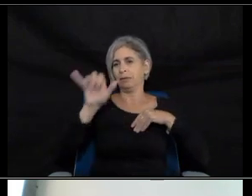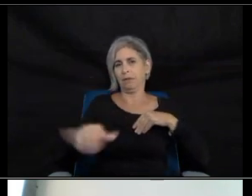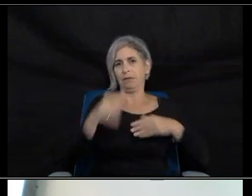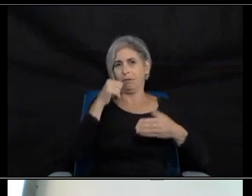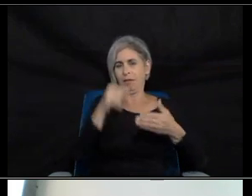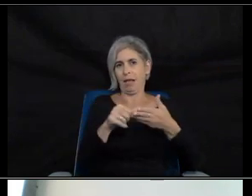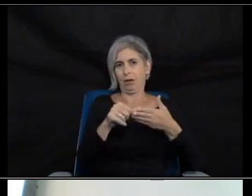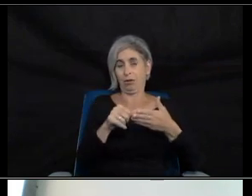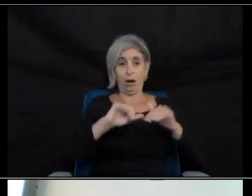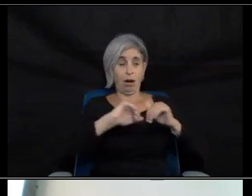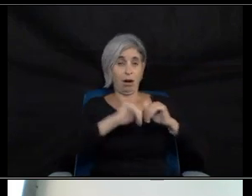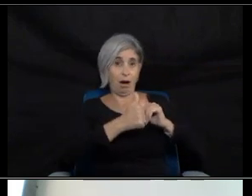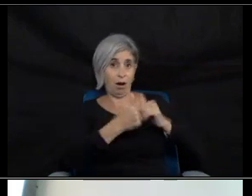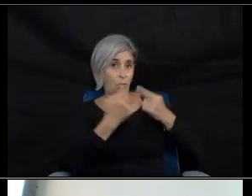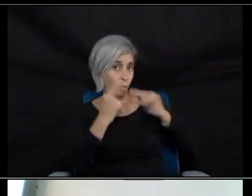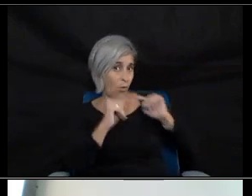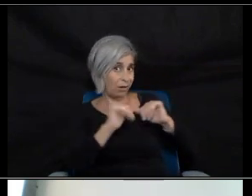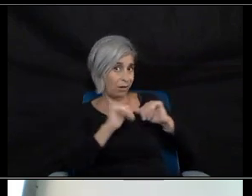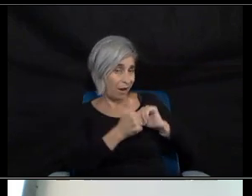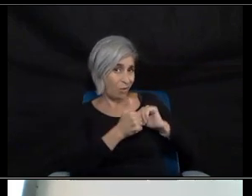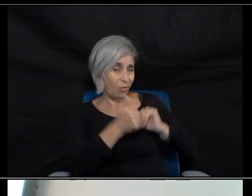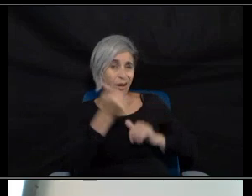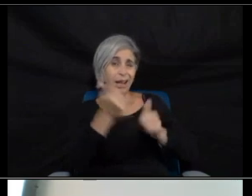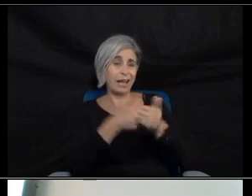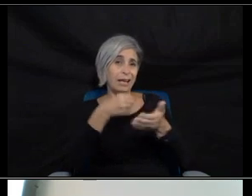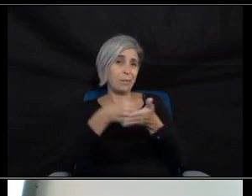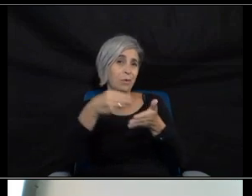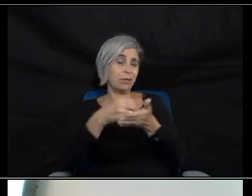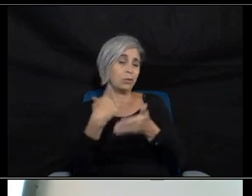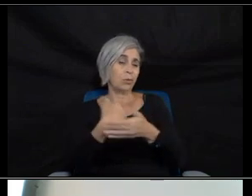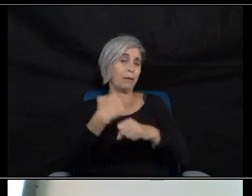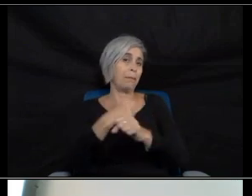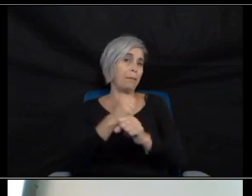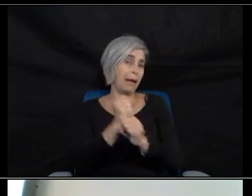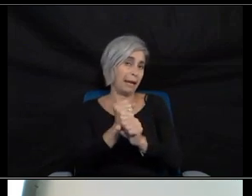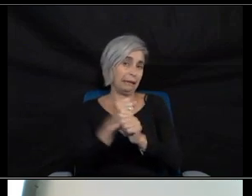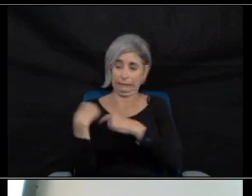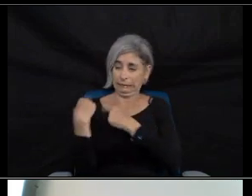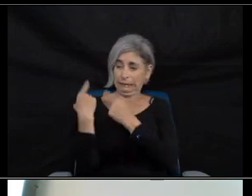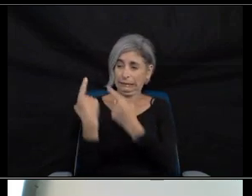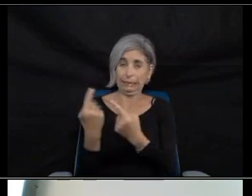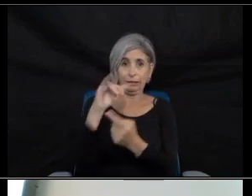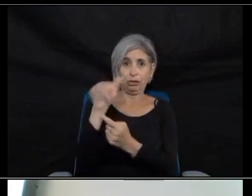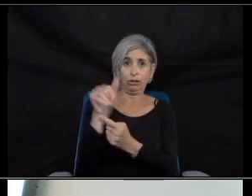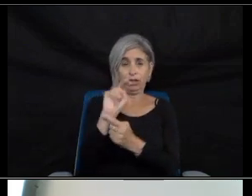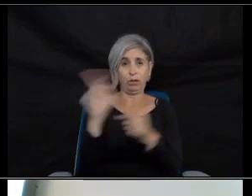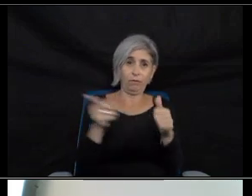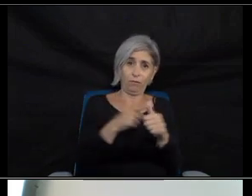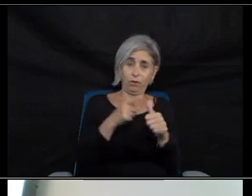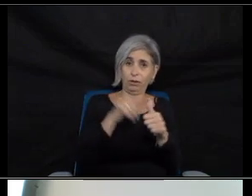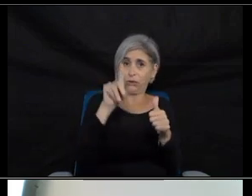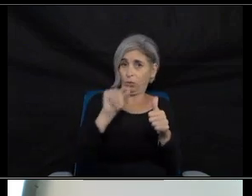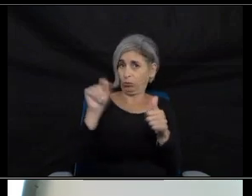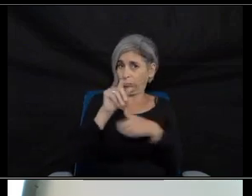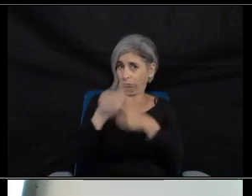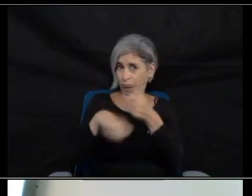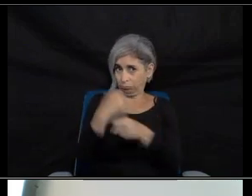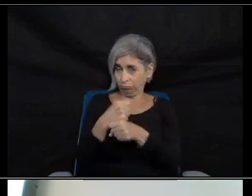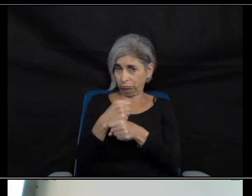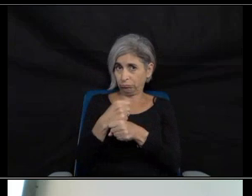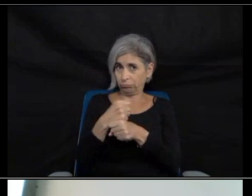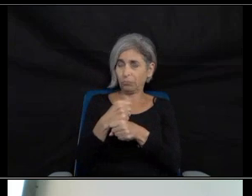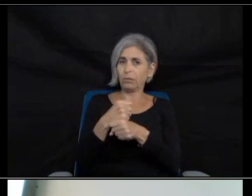way this works is any purchases that we made since January 1 of 2020 that